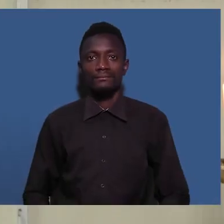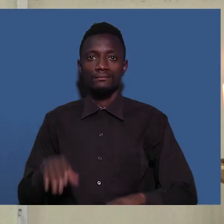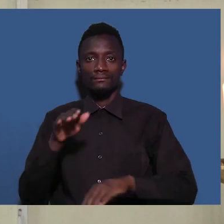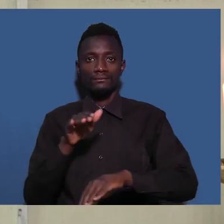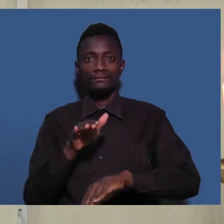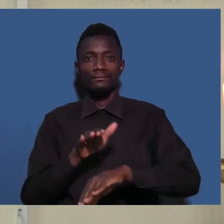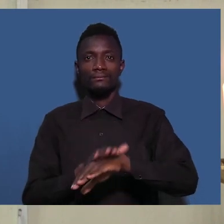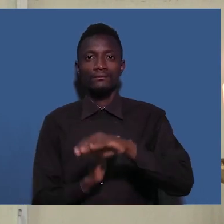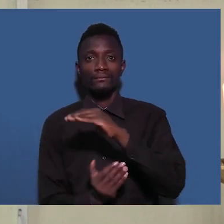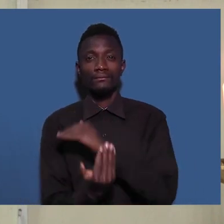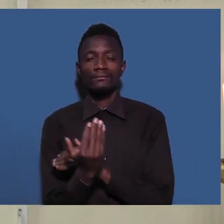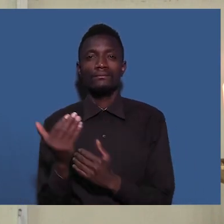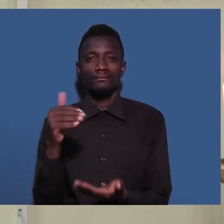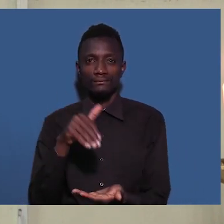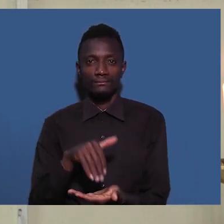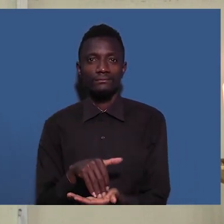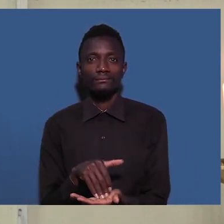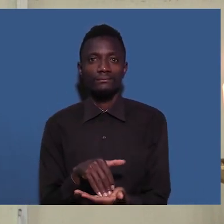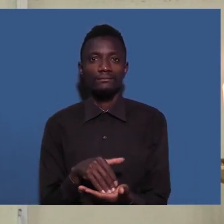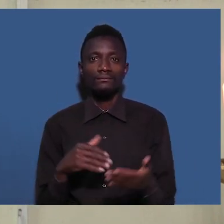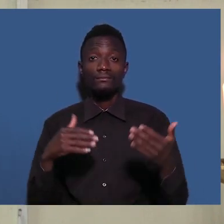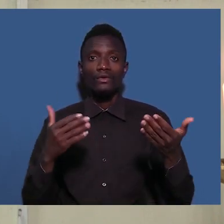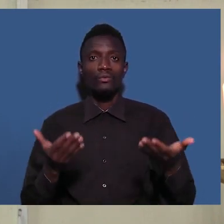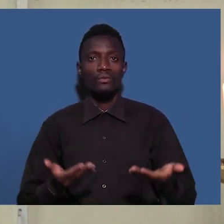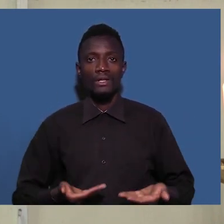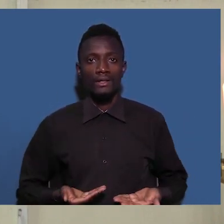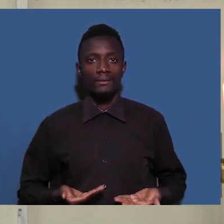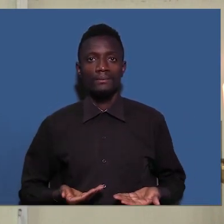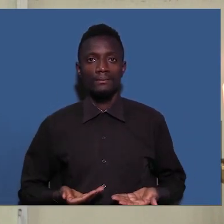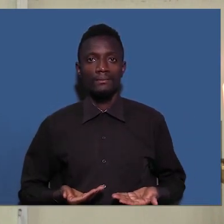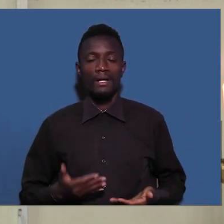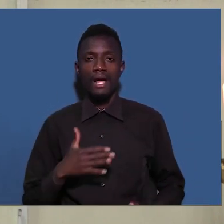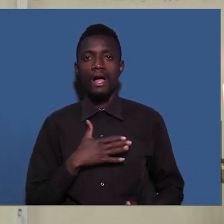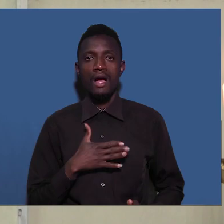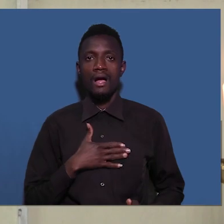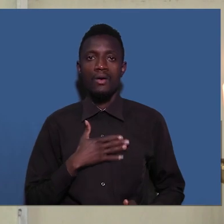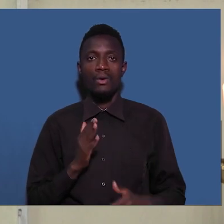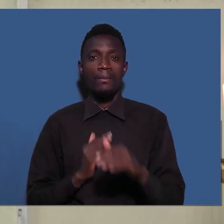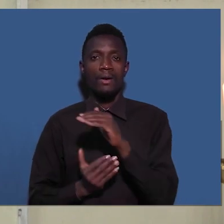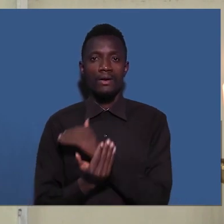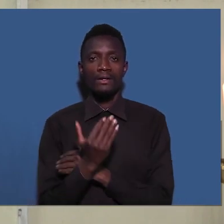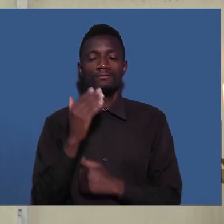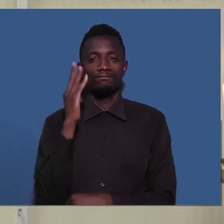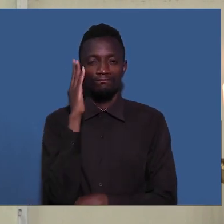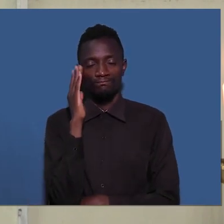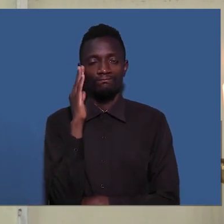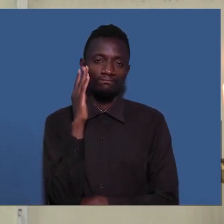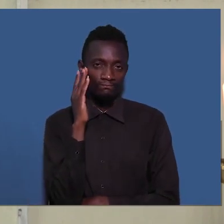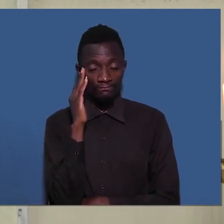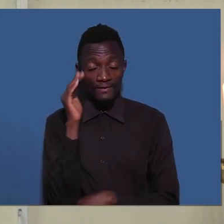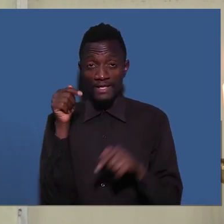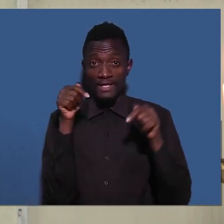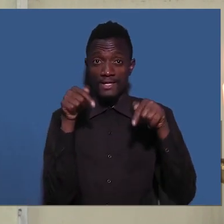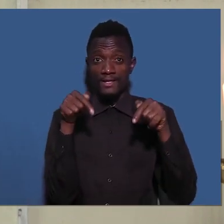Good morning once again, and welcome to our morning reflection. And this